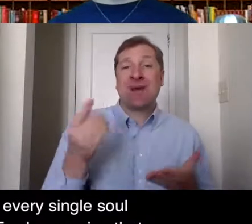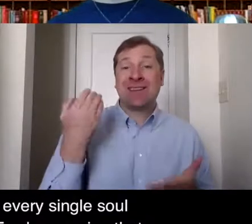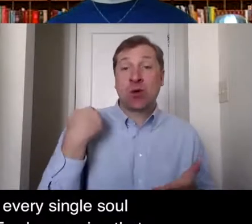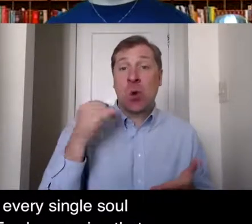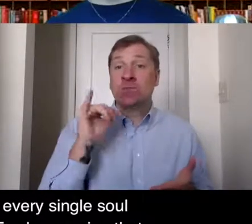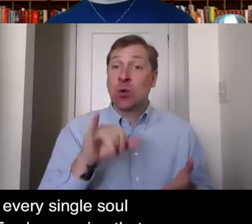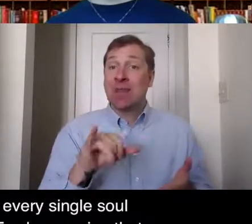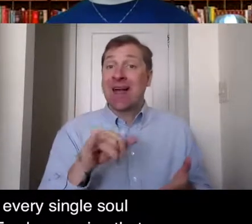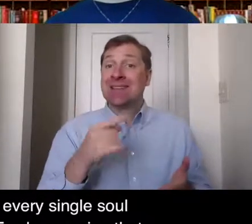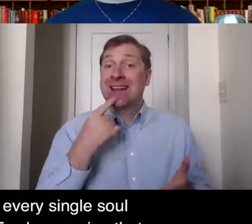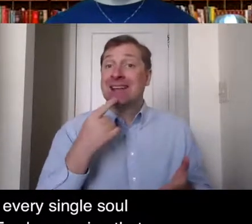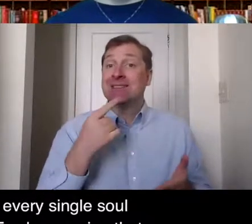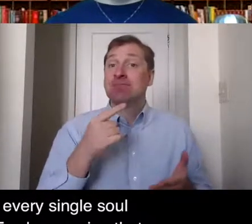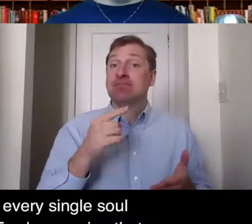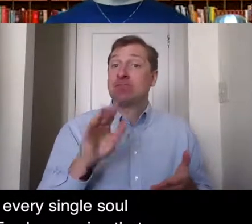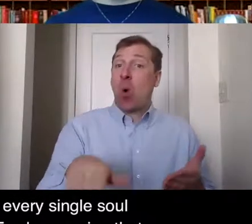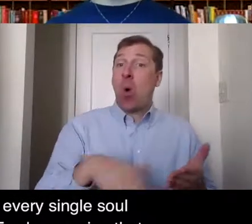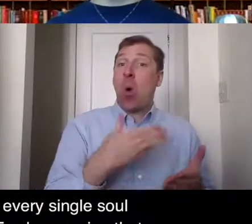that